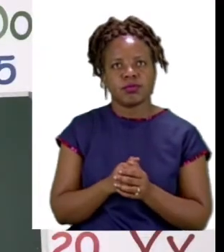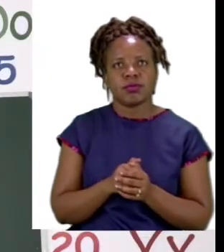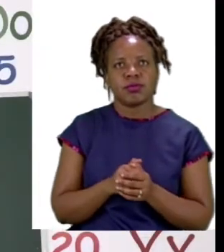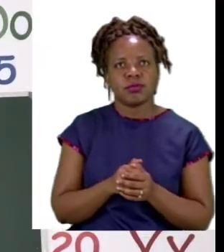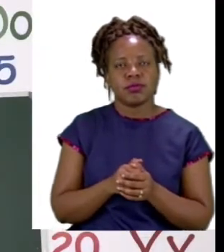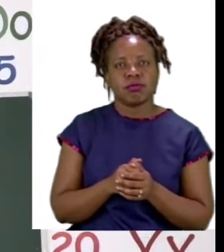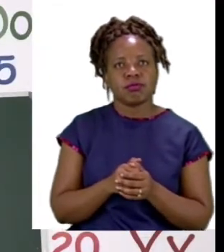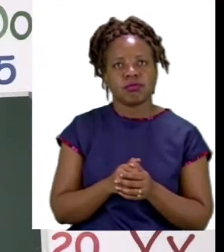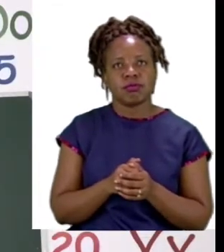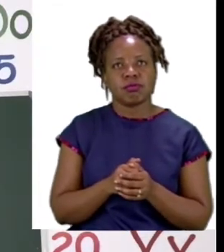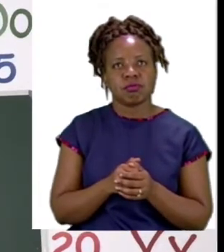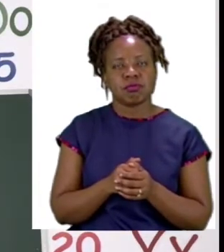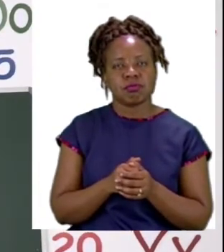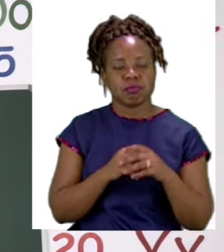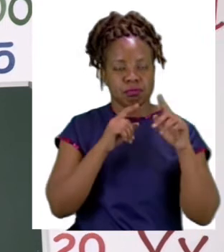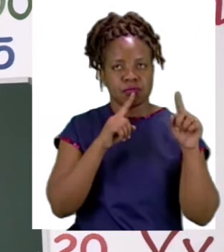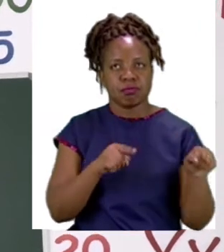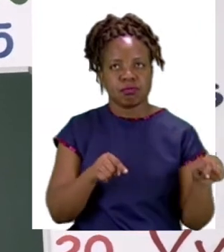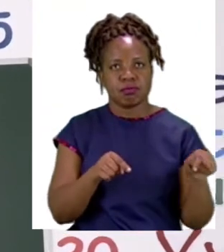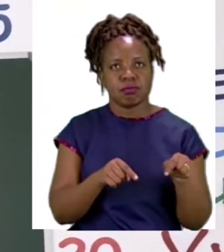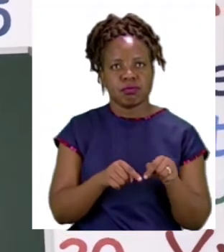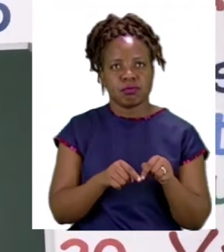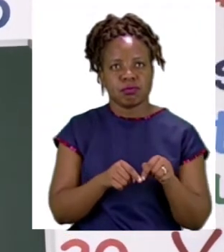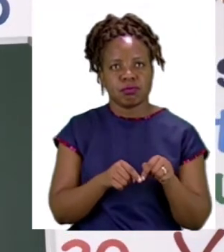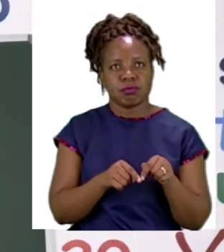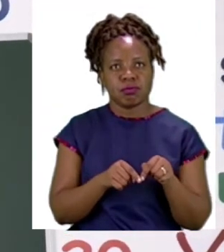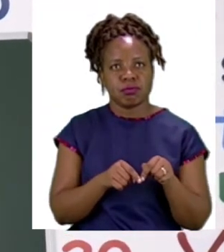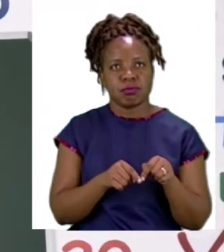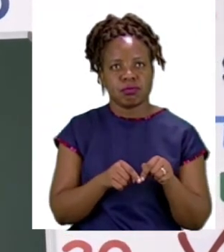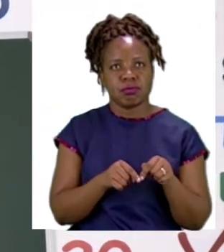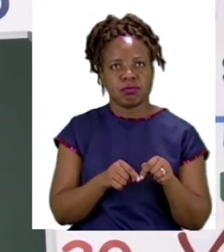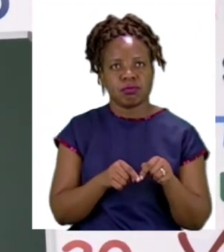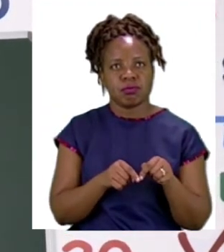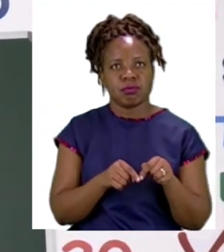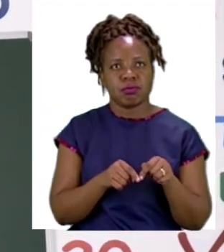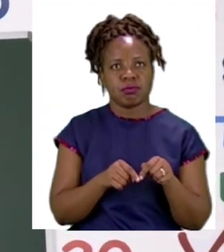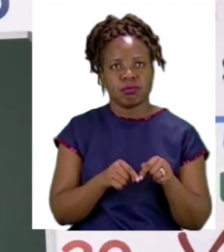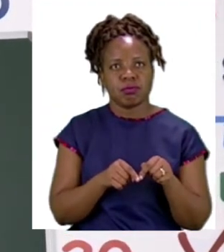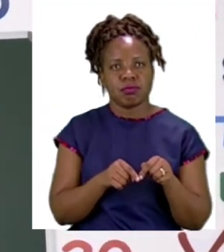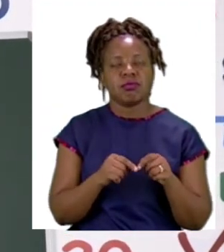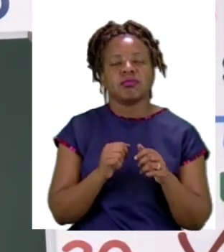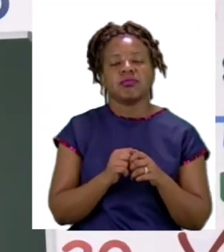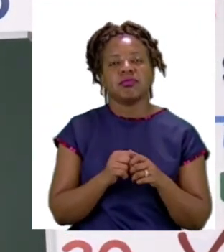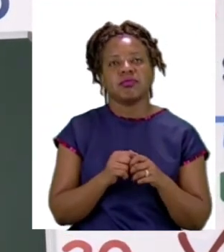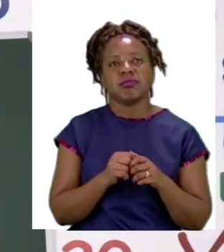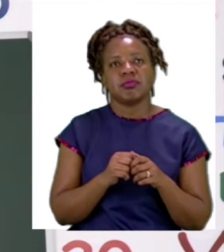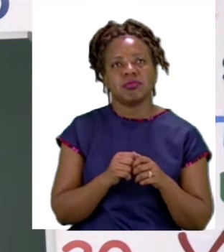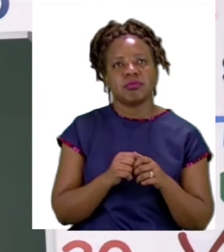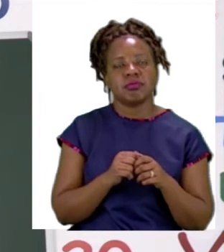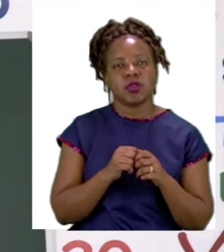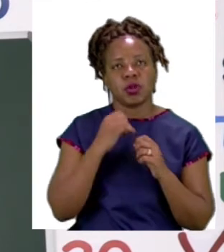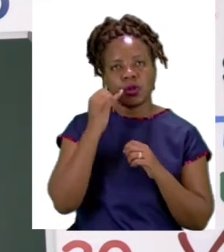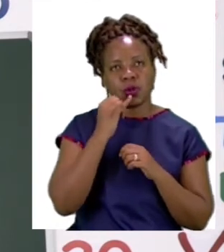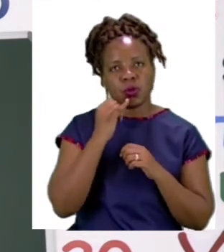of my pencils. But because my ruler is too small for me to show you where to start,